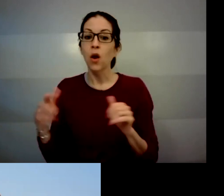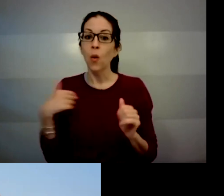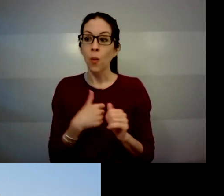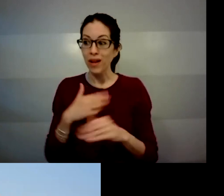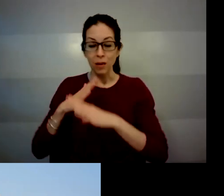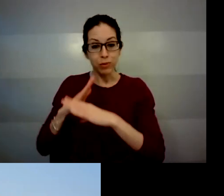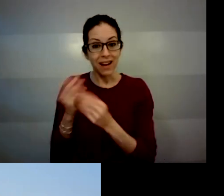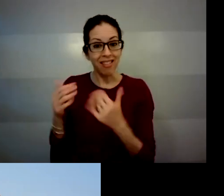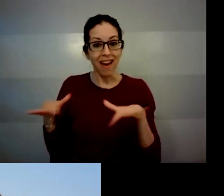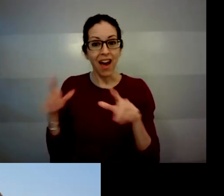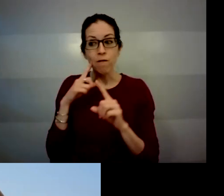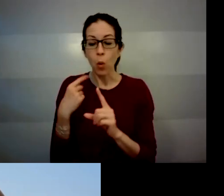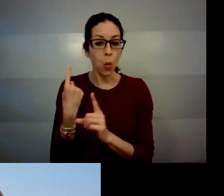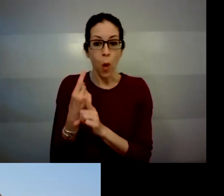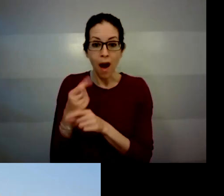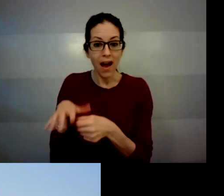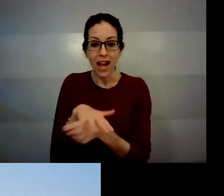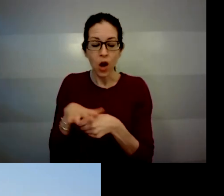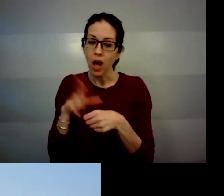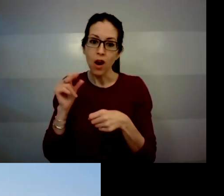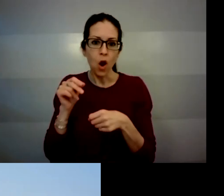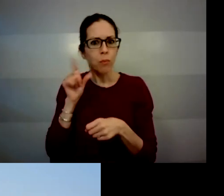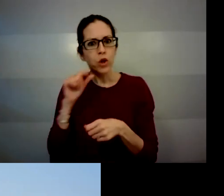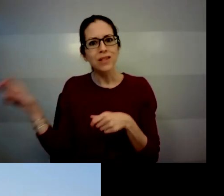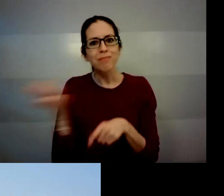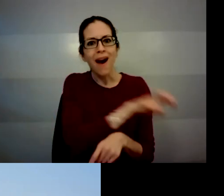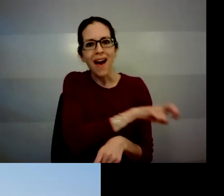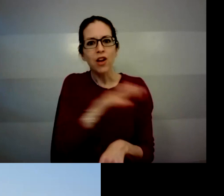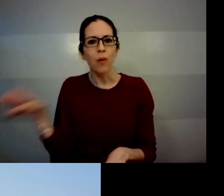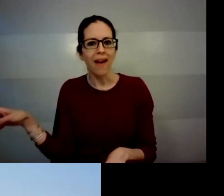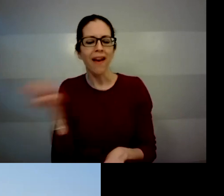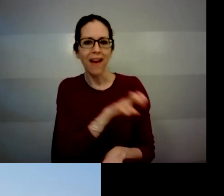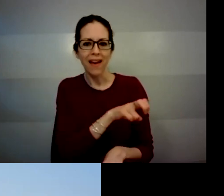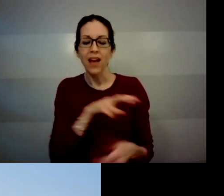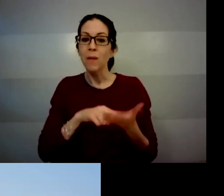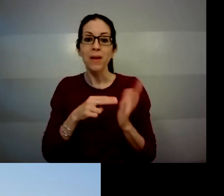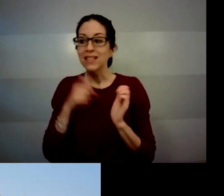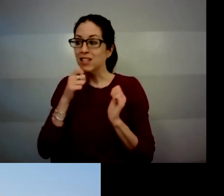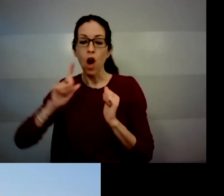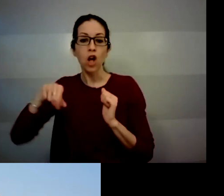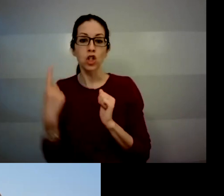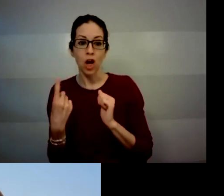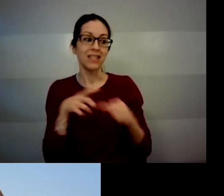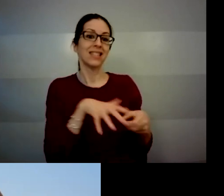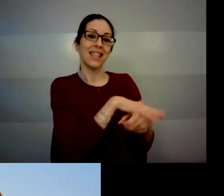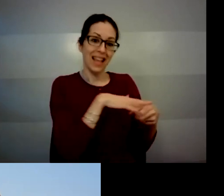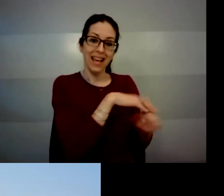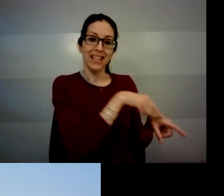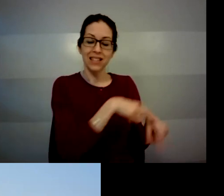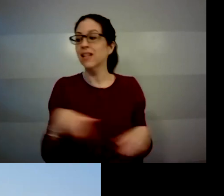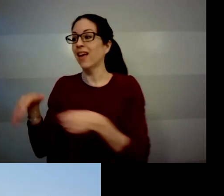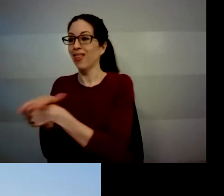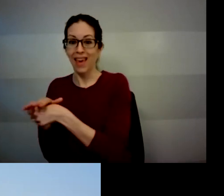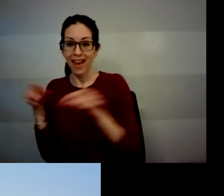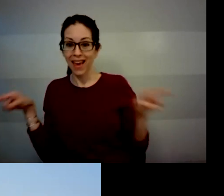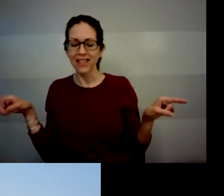need to protect just one of their habitats because they're migrating, and not just their wintering grounds and their breeding grounds. It's all of those stopover